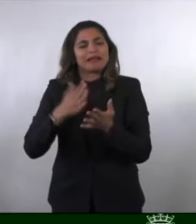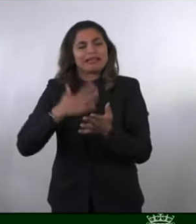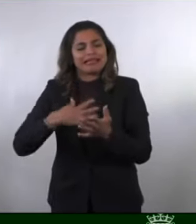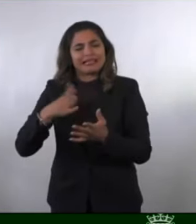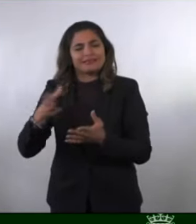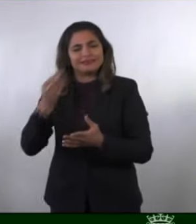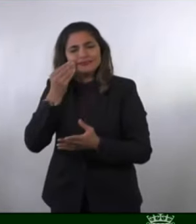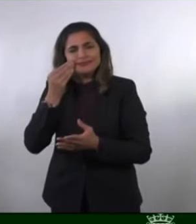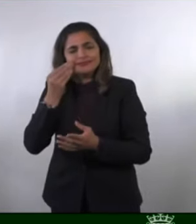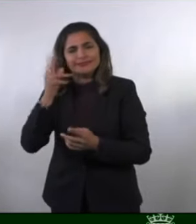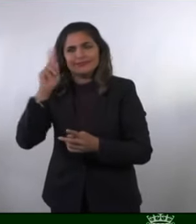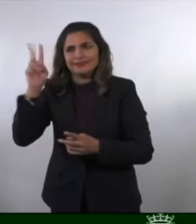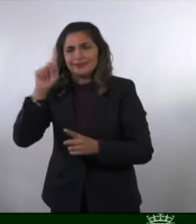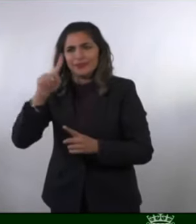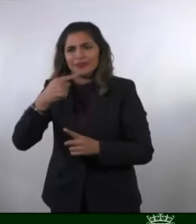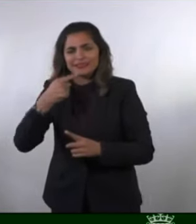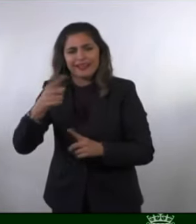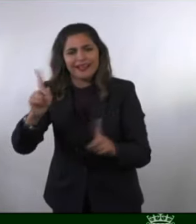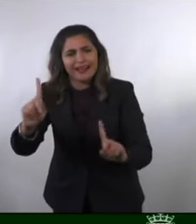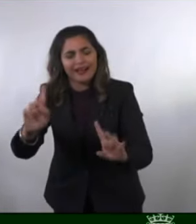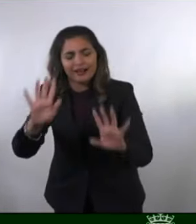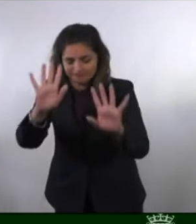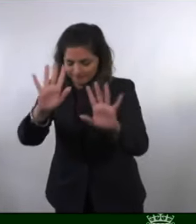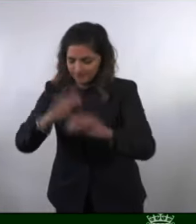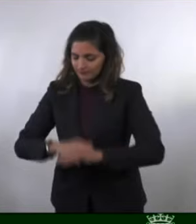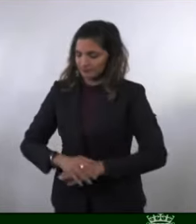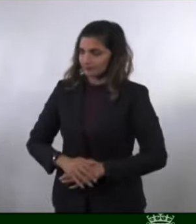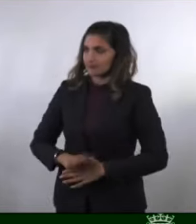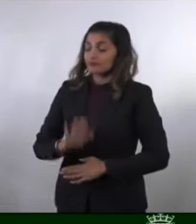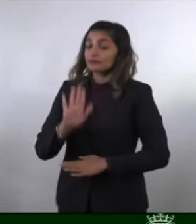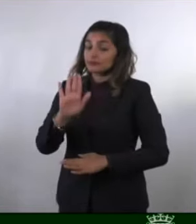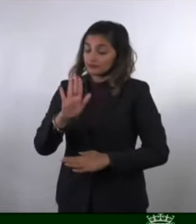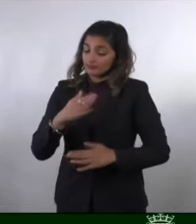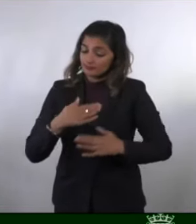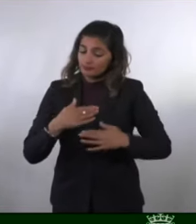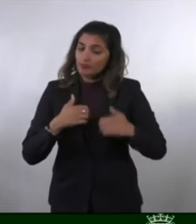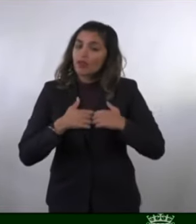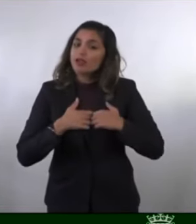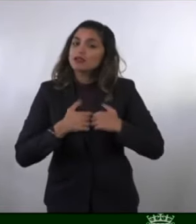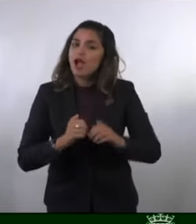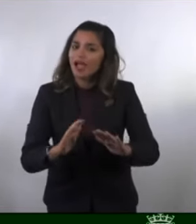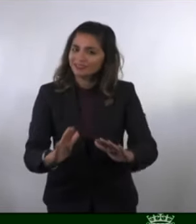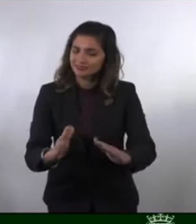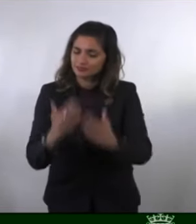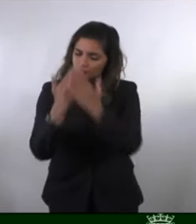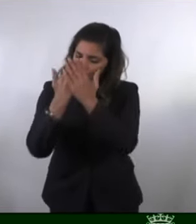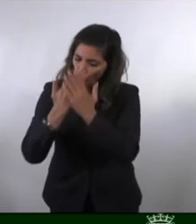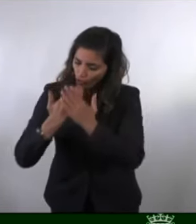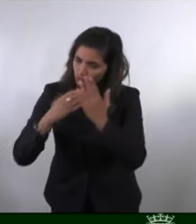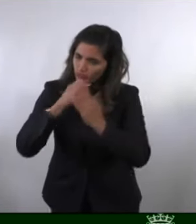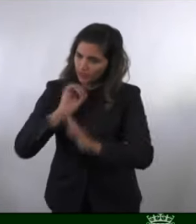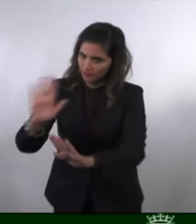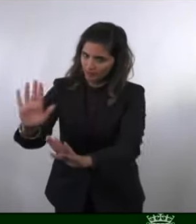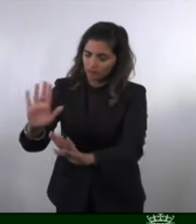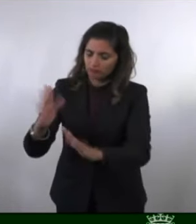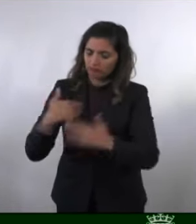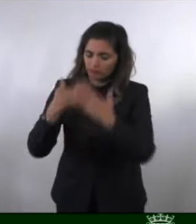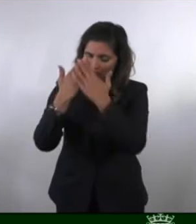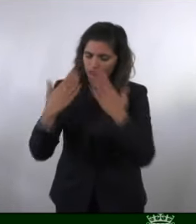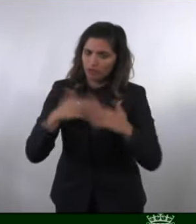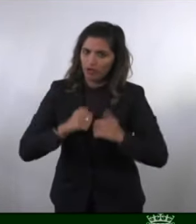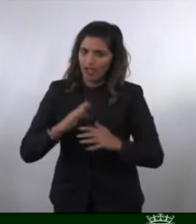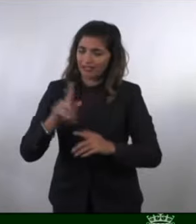actually was, I should point out, and I'm being kind to the honourable gentleman because he is an honourable gentleman, but he's had